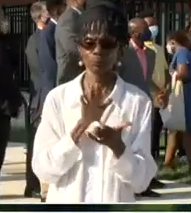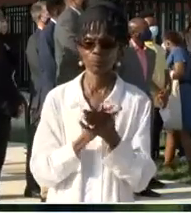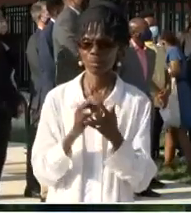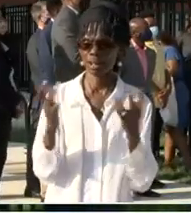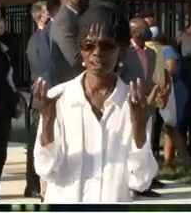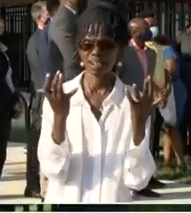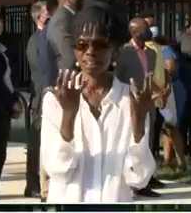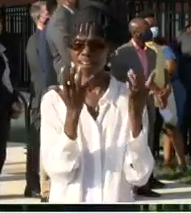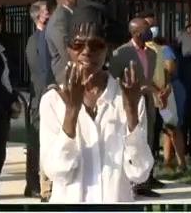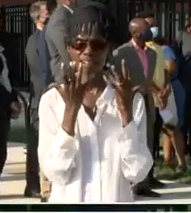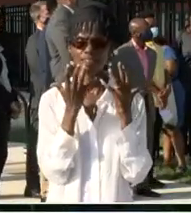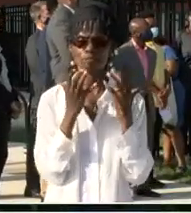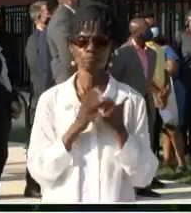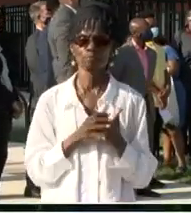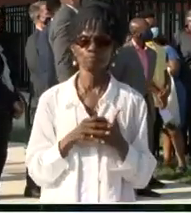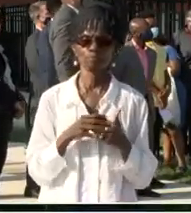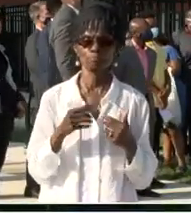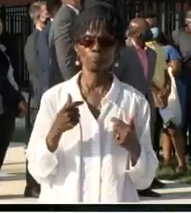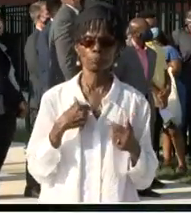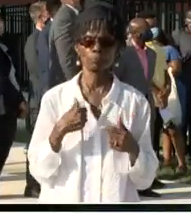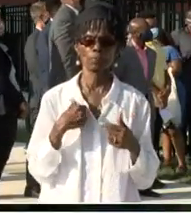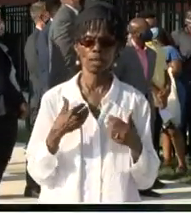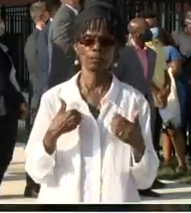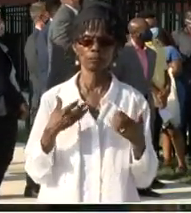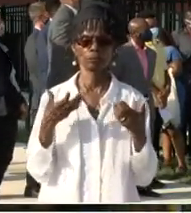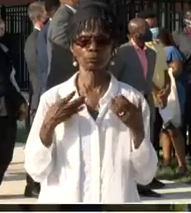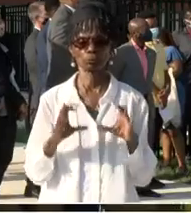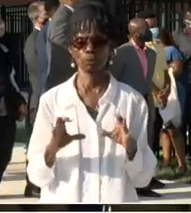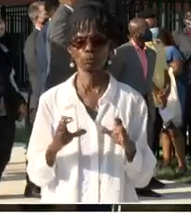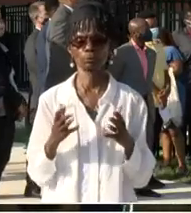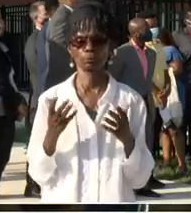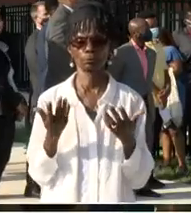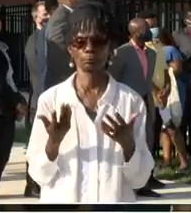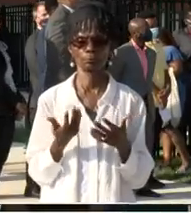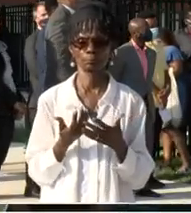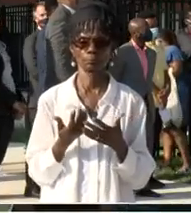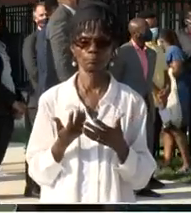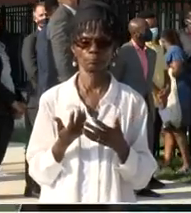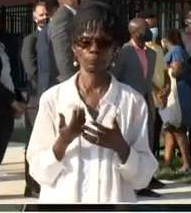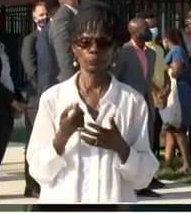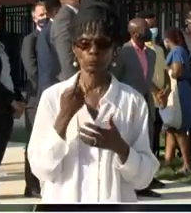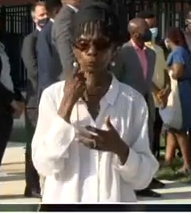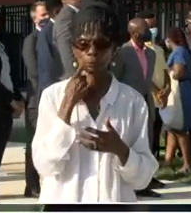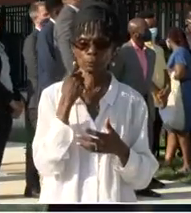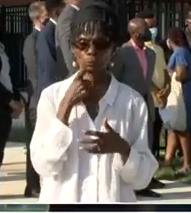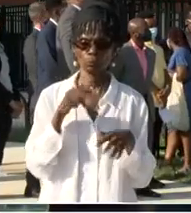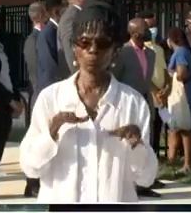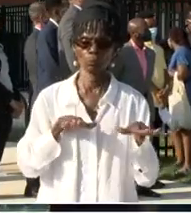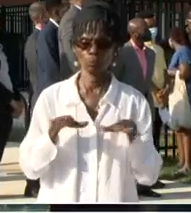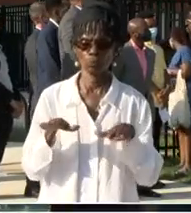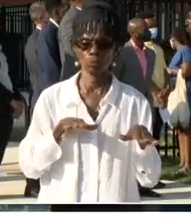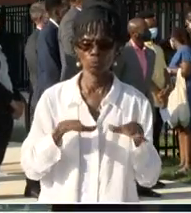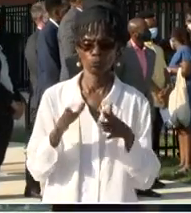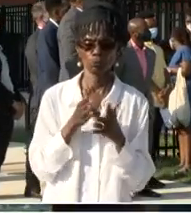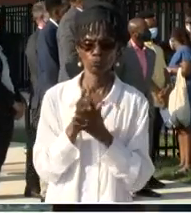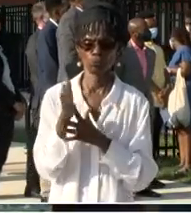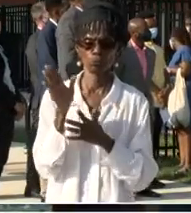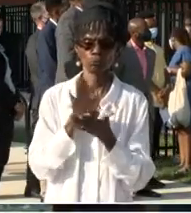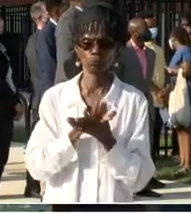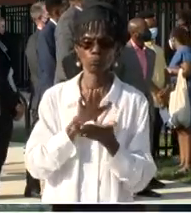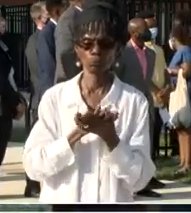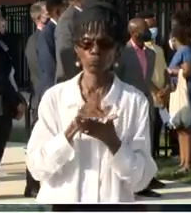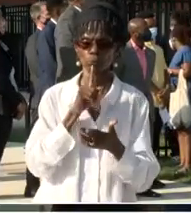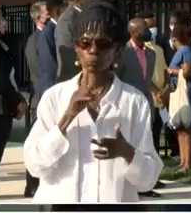I got the chance with Principal Magrino a few weeks back and was able to walk through the school, and I am thrilled. We